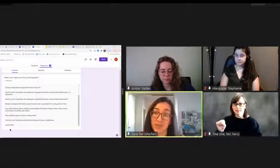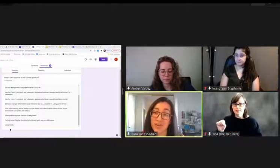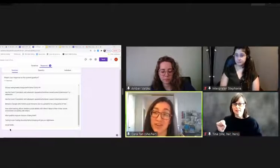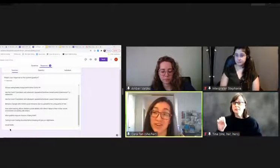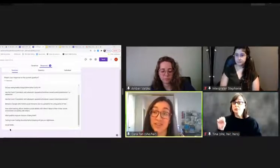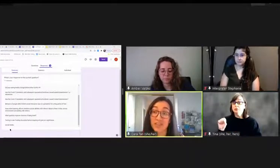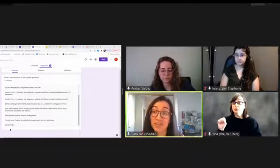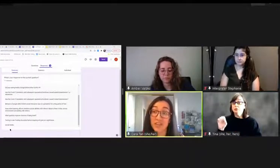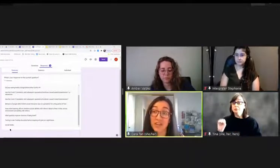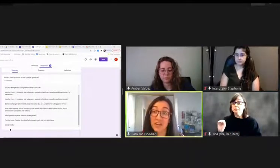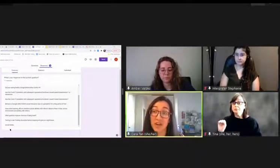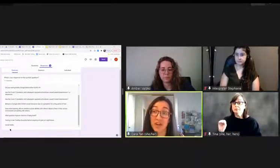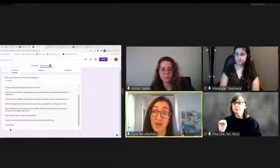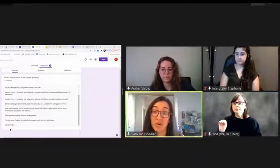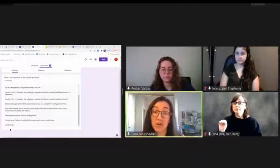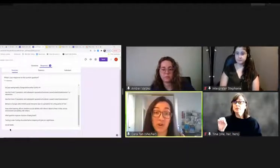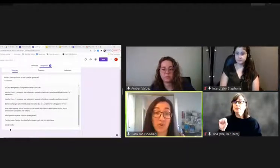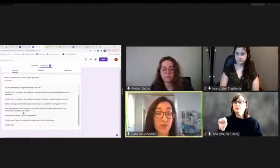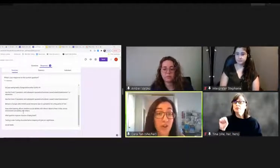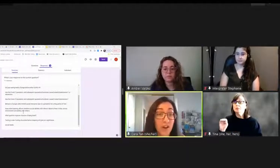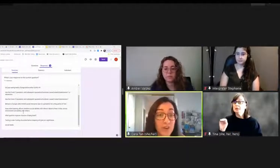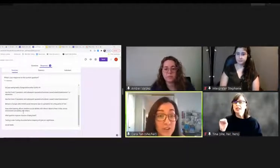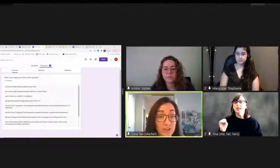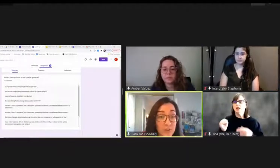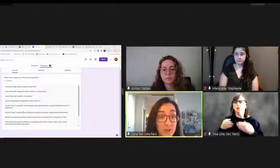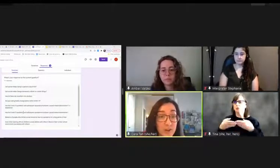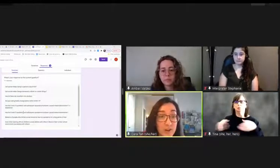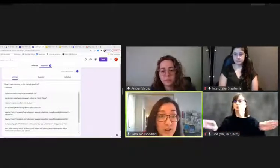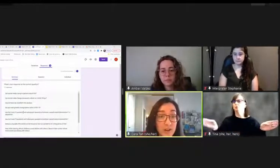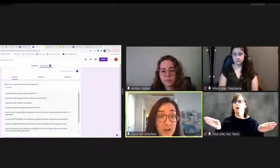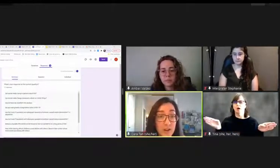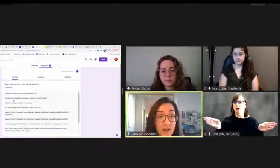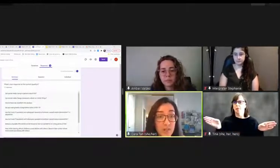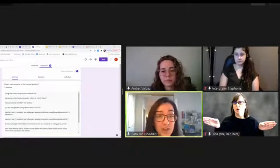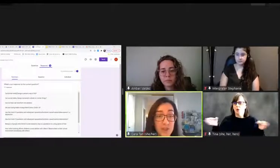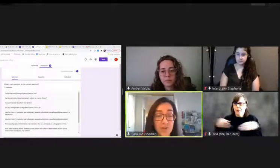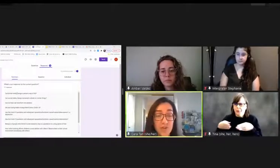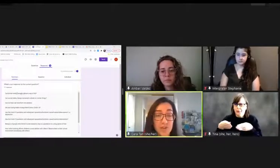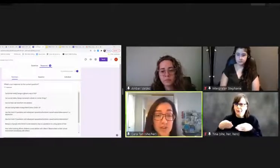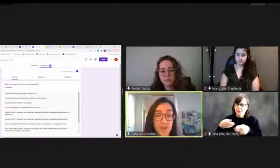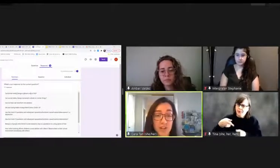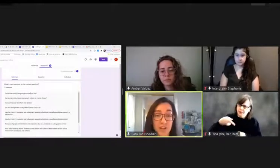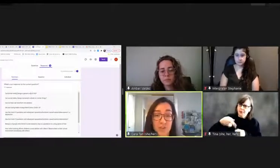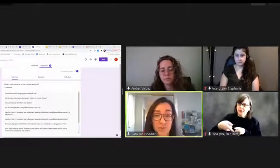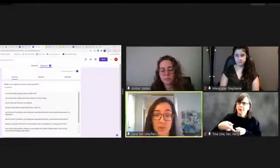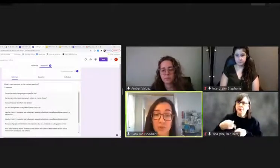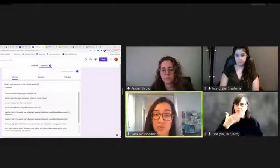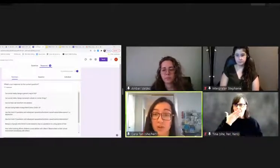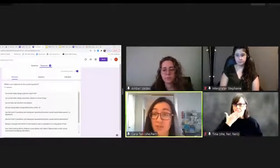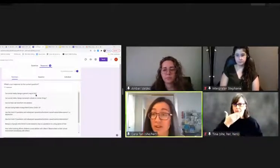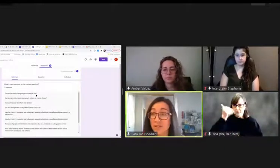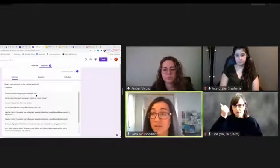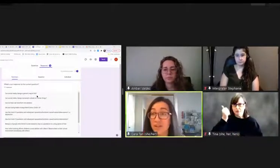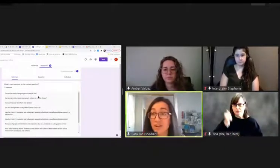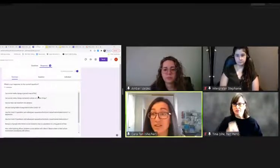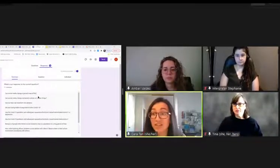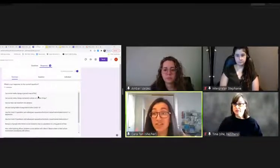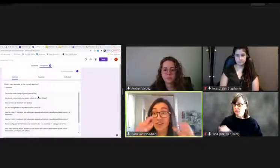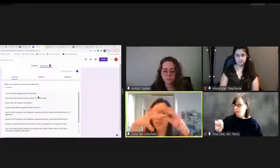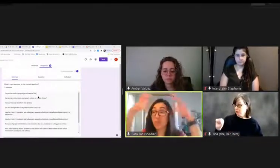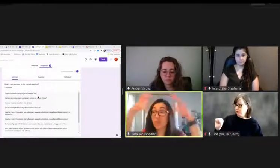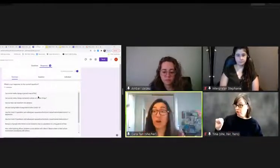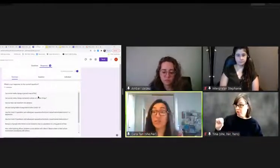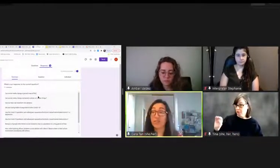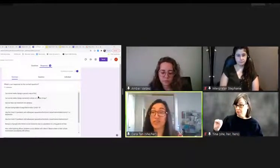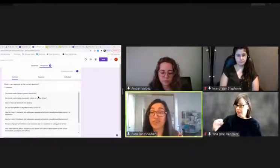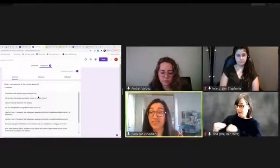important, right? Just like how with our other question up here, can social media change a person's way of life? That's such